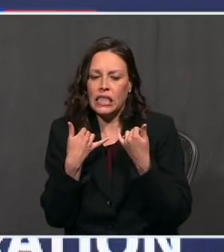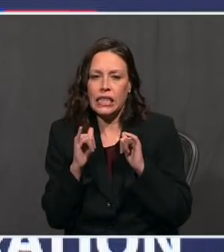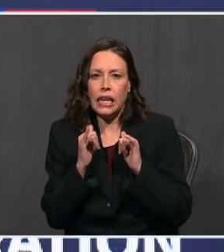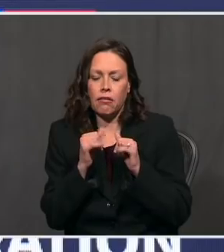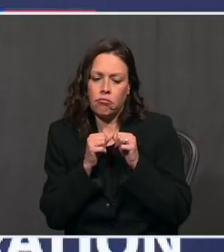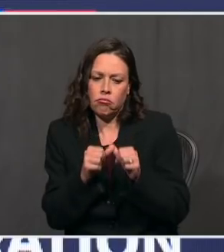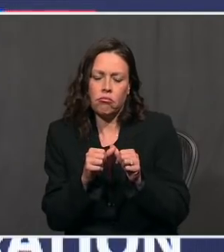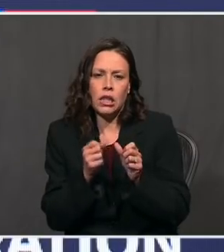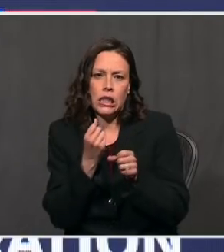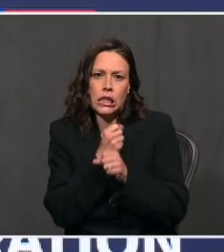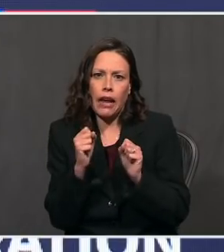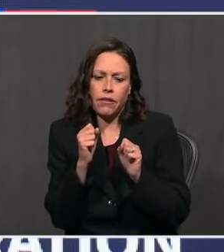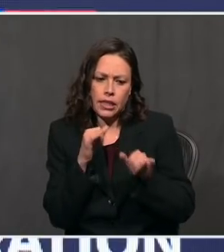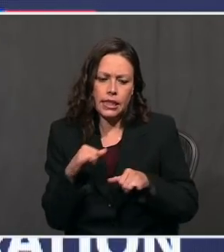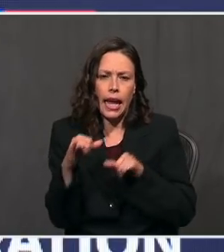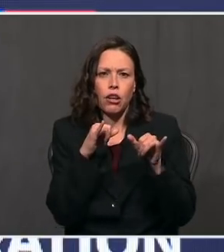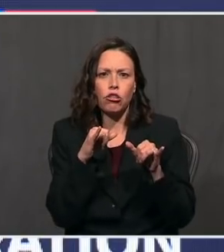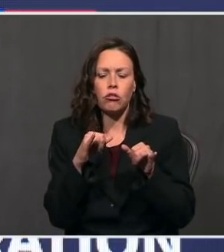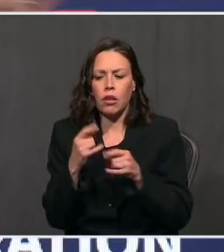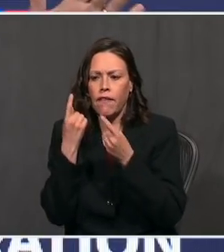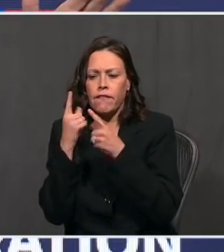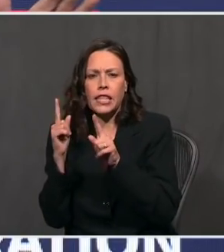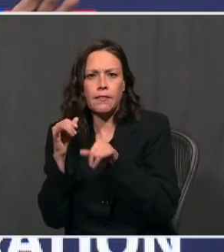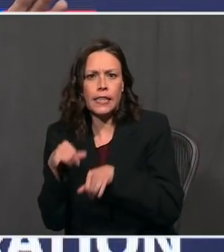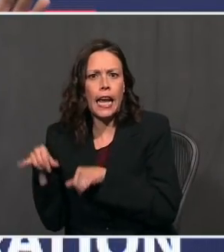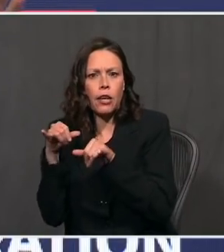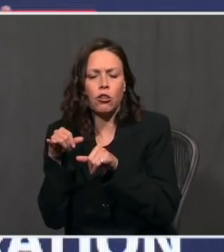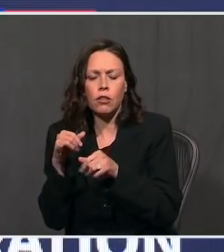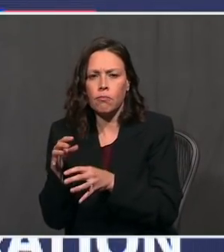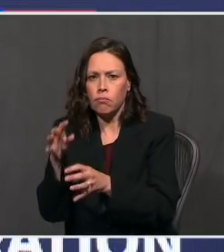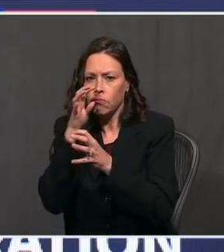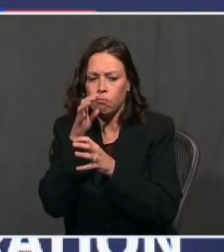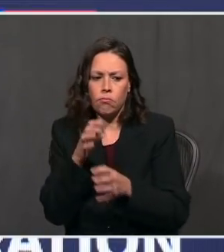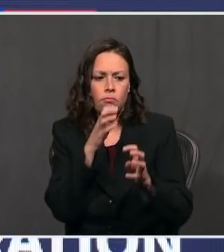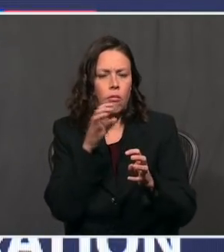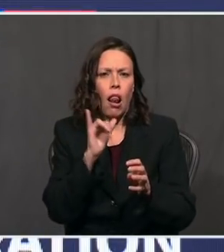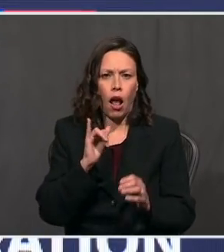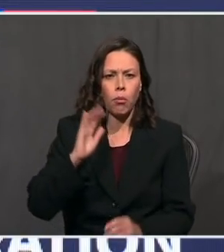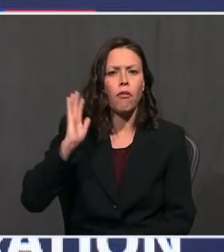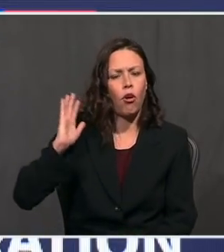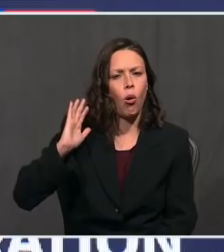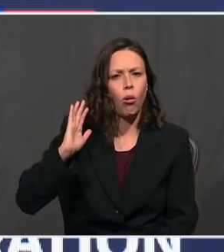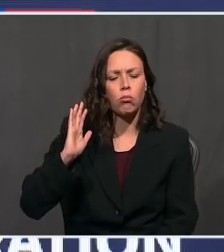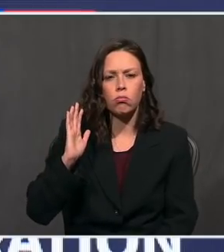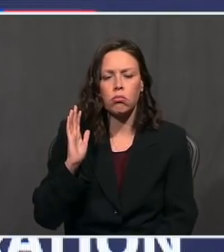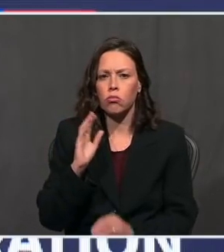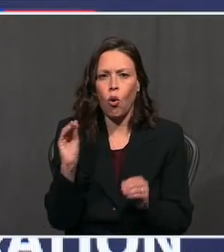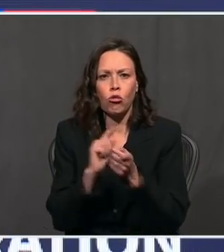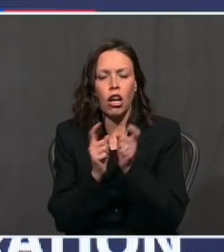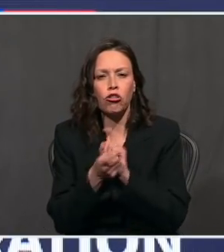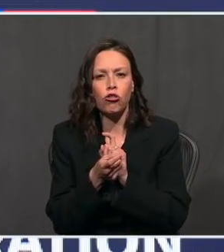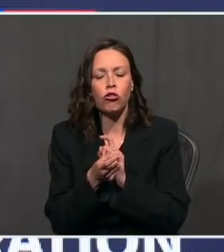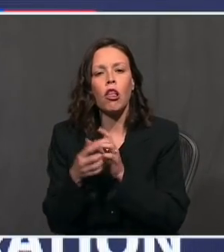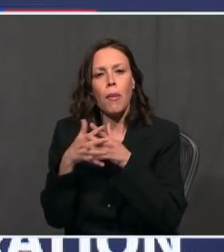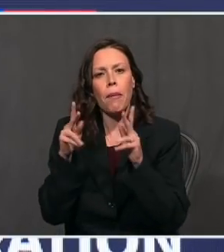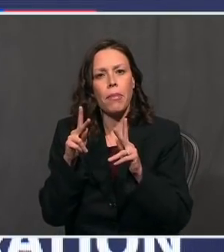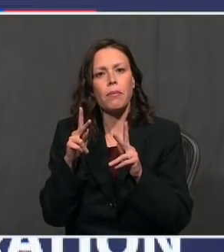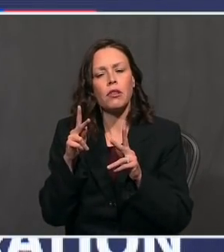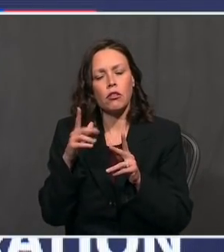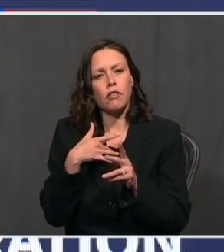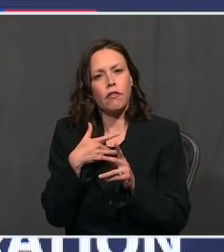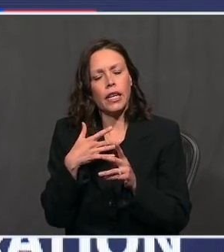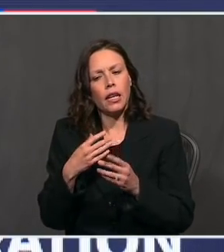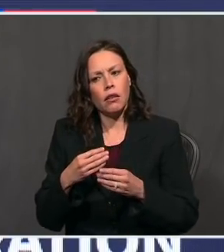for safety and effectiveness are just as rigorous as they have ever been. And the American people can be